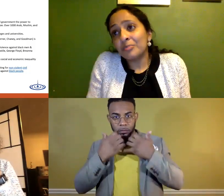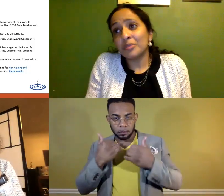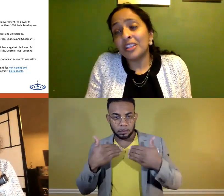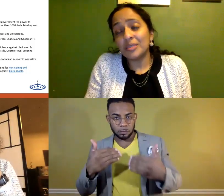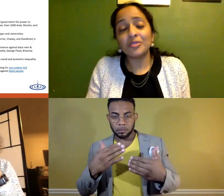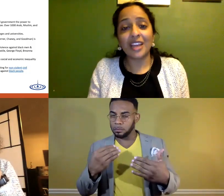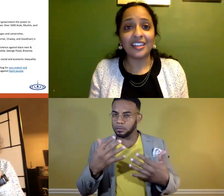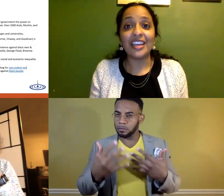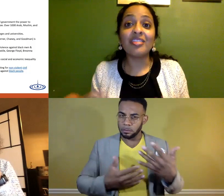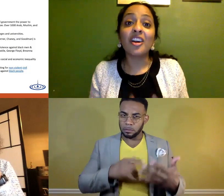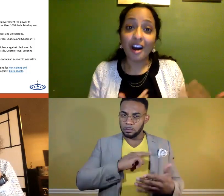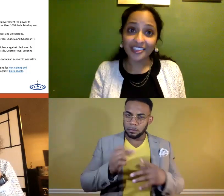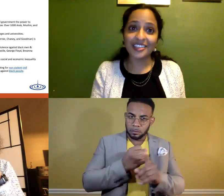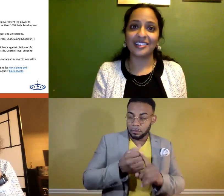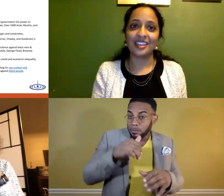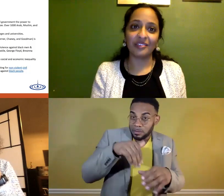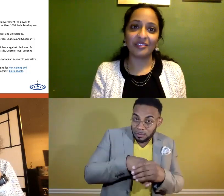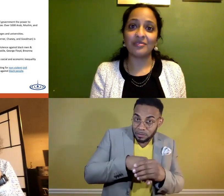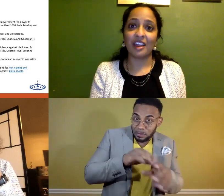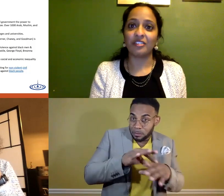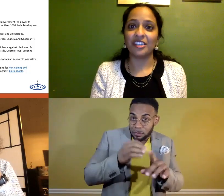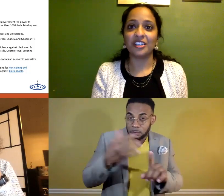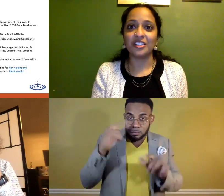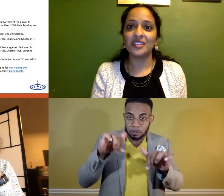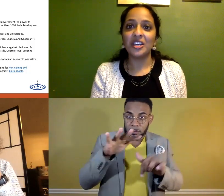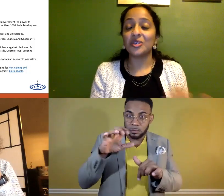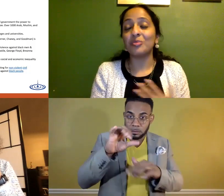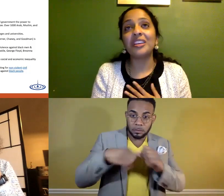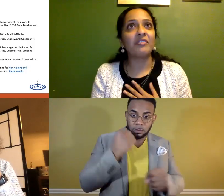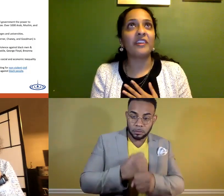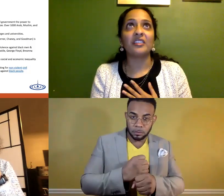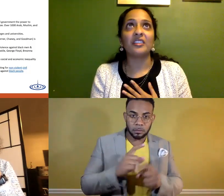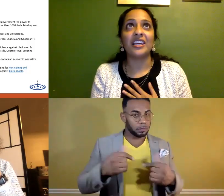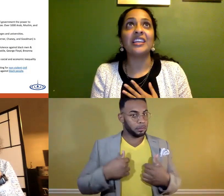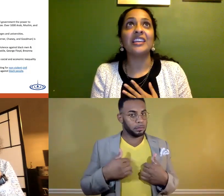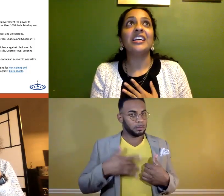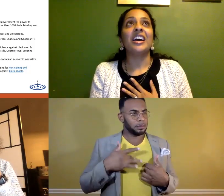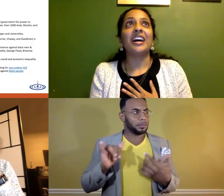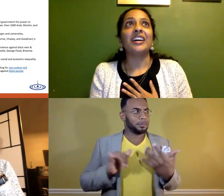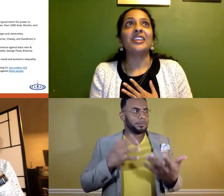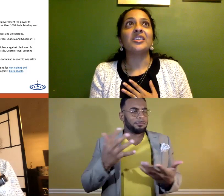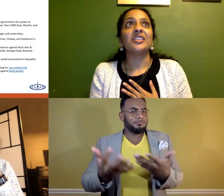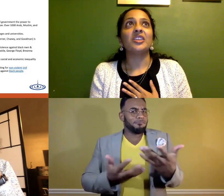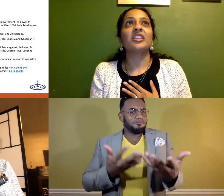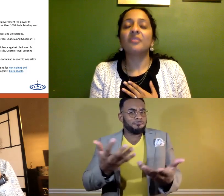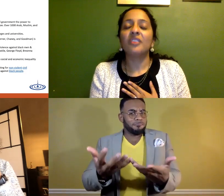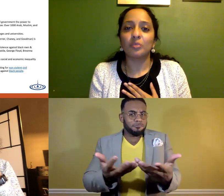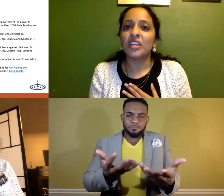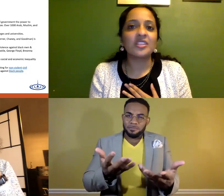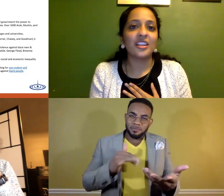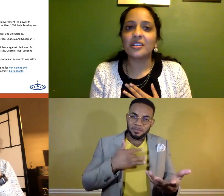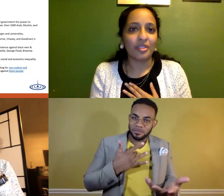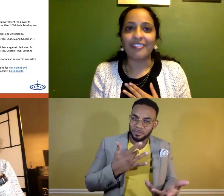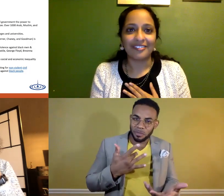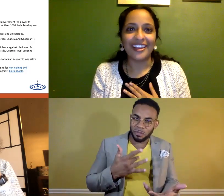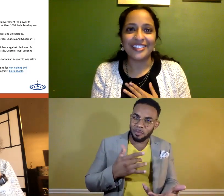and the police brutality in the context of these 500 years, to me felt like it just felt